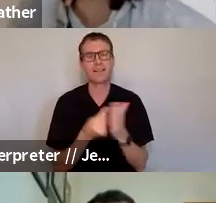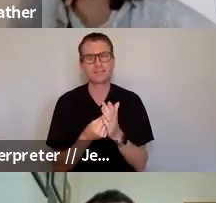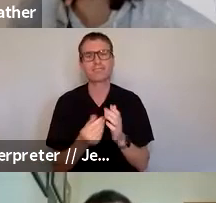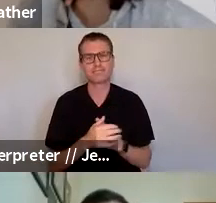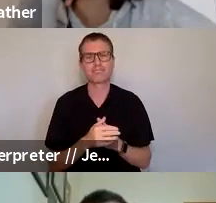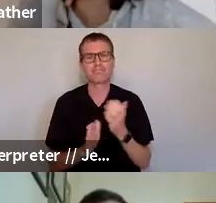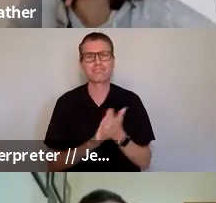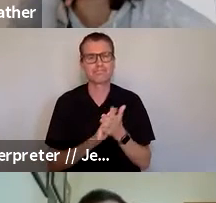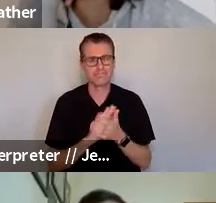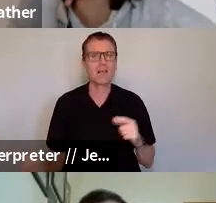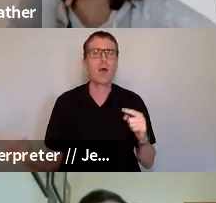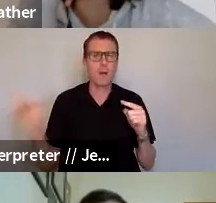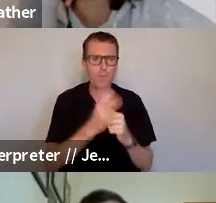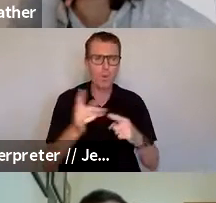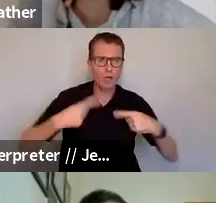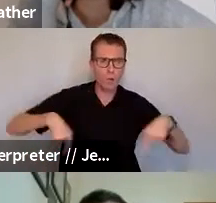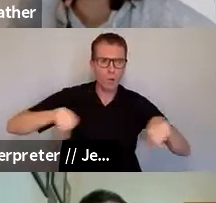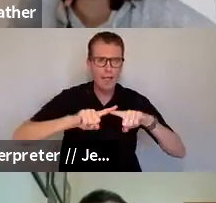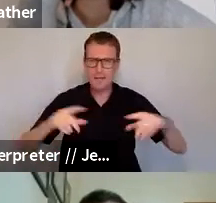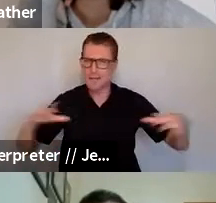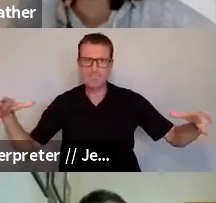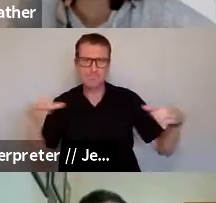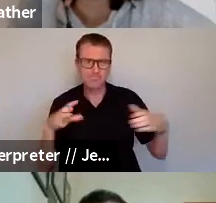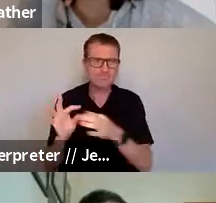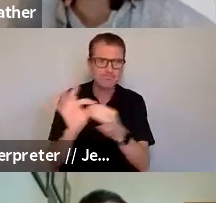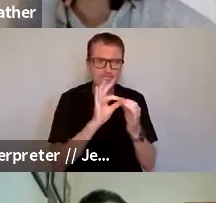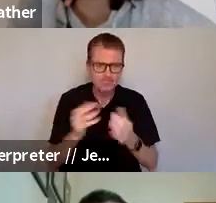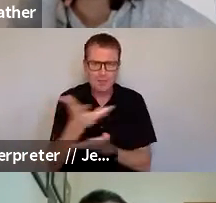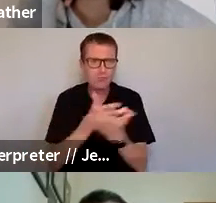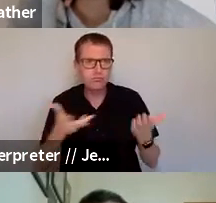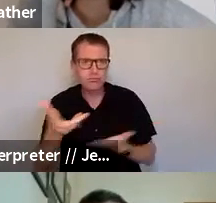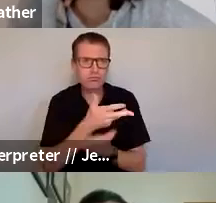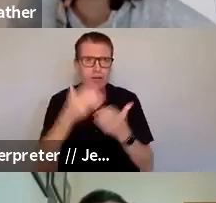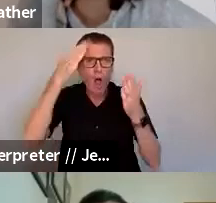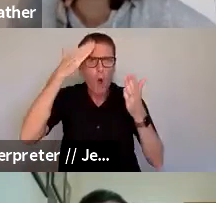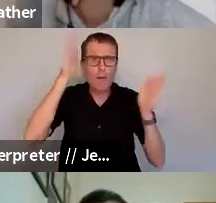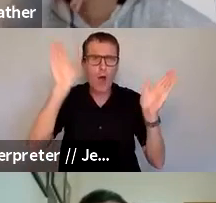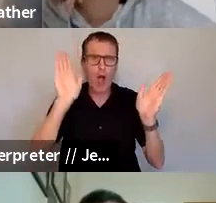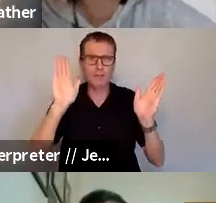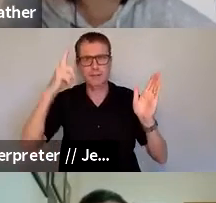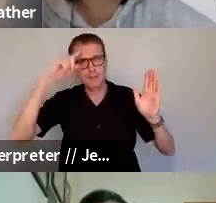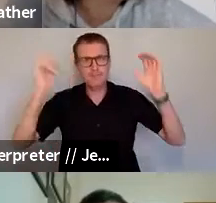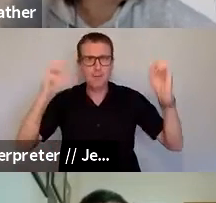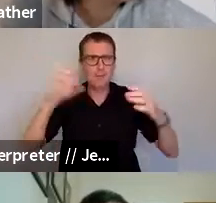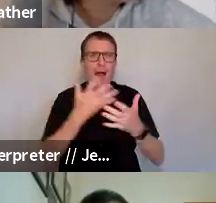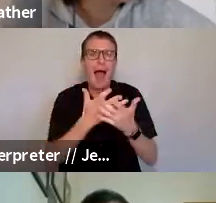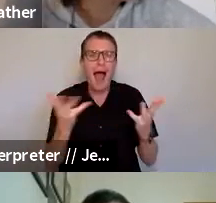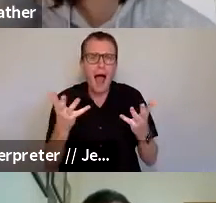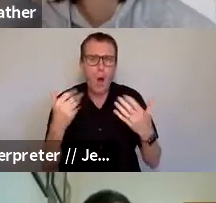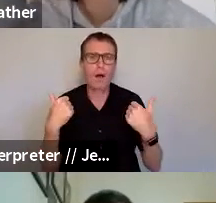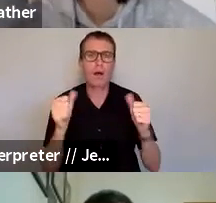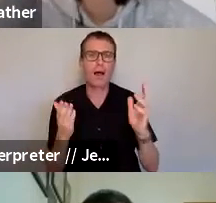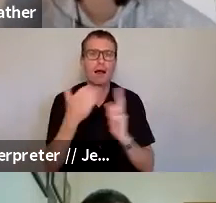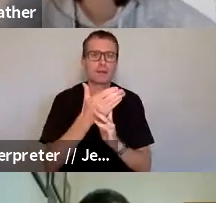and be really open-minded, and seeing how on earth we can actually get this on board for the deaf community. So that's where we're